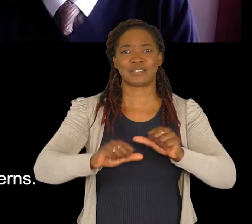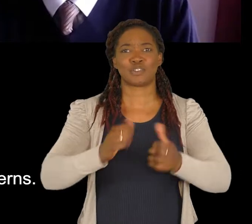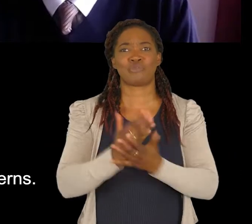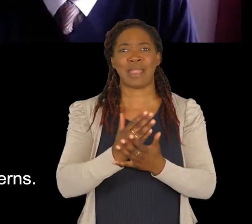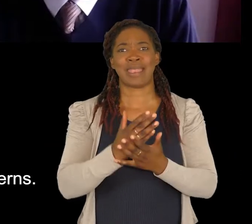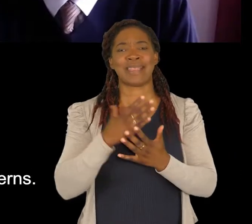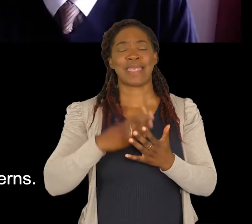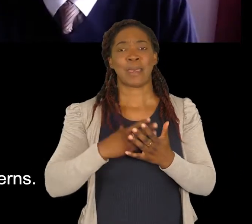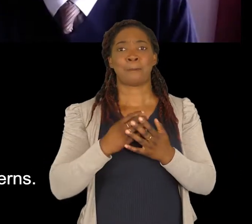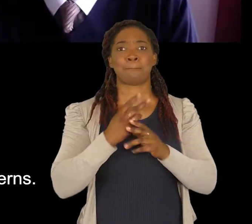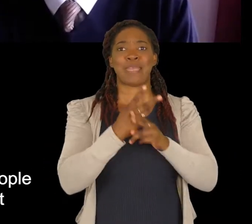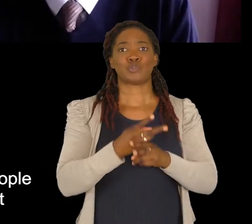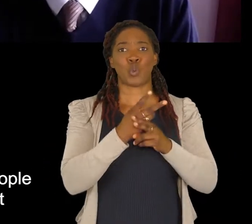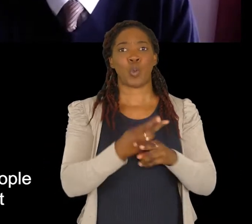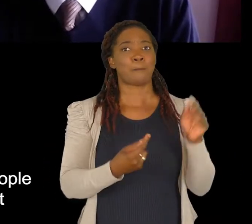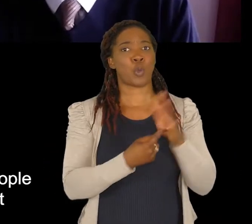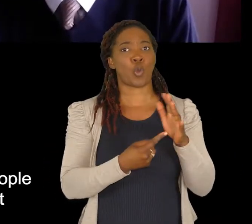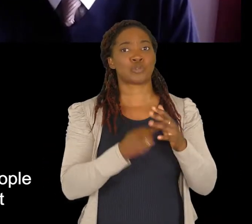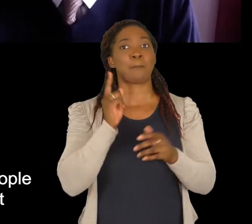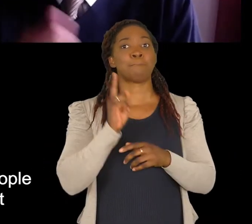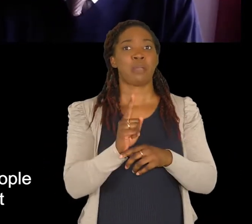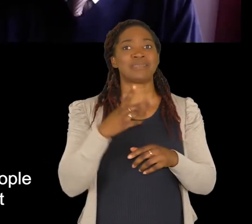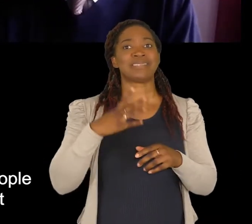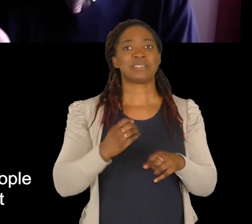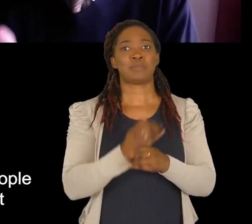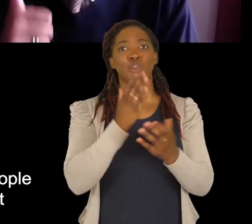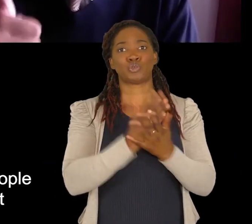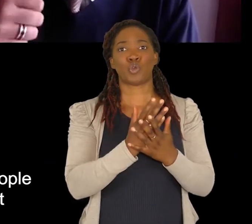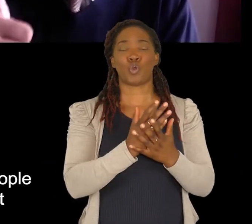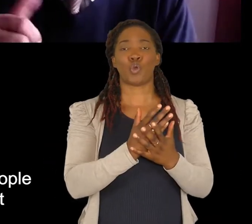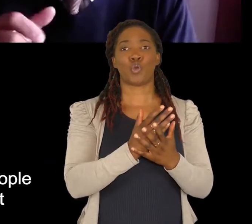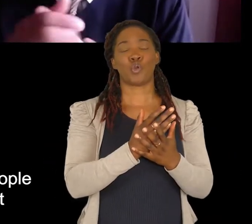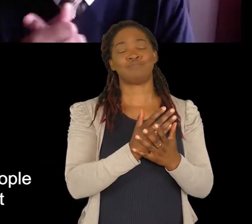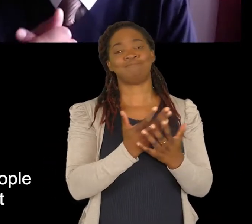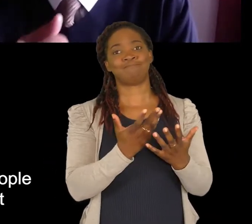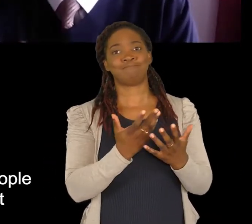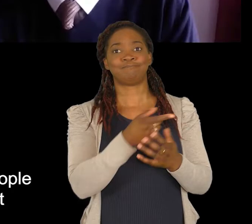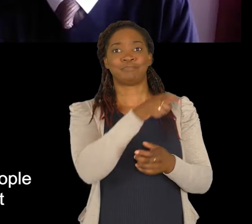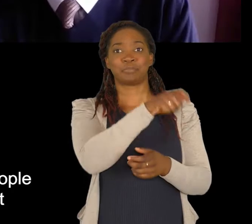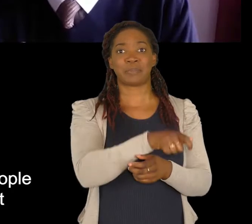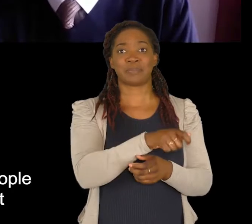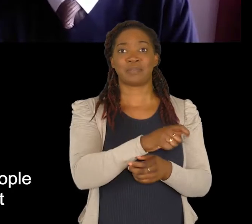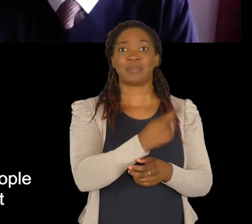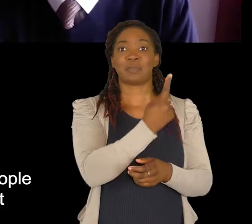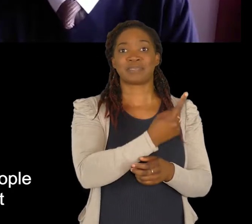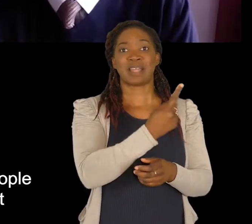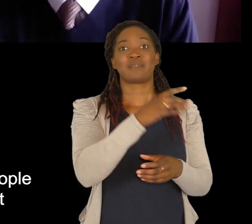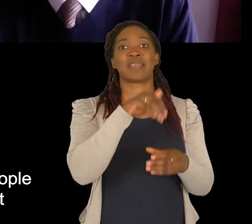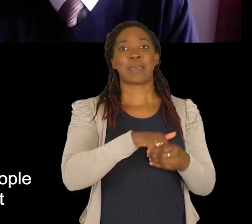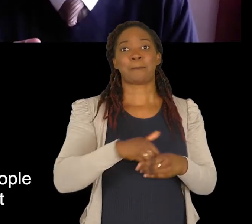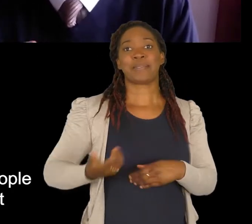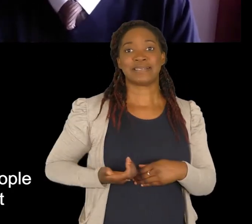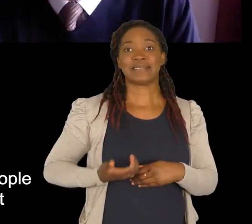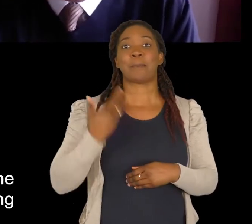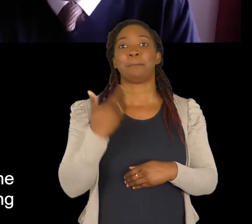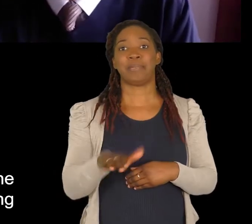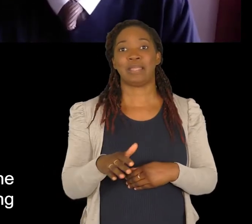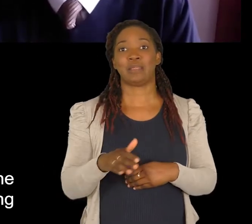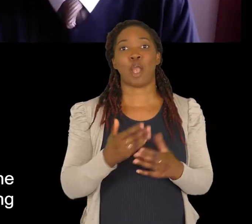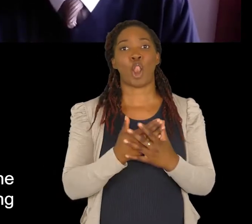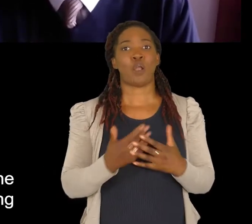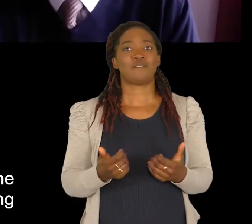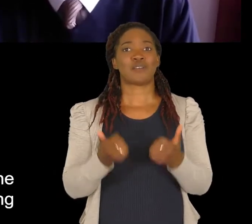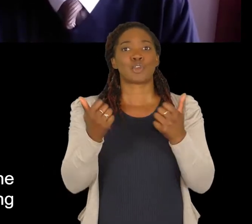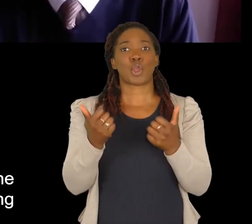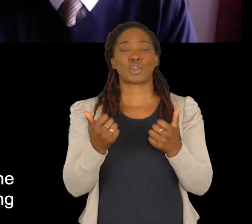having mentors is critical, but these mentors have to be, number one, people that have been in business, okay? There's a lot of very